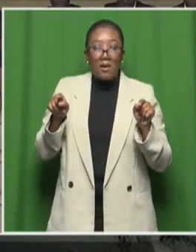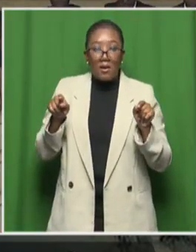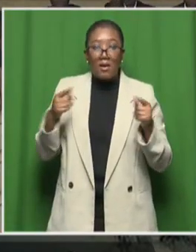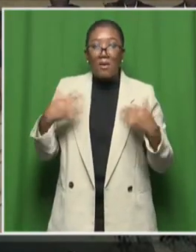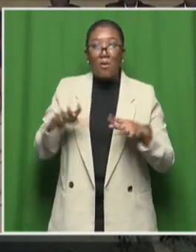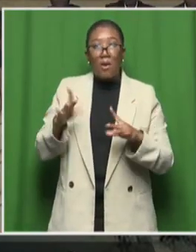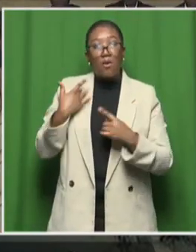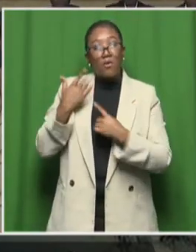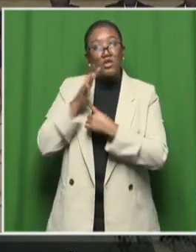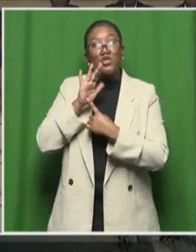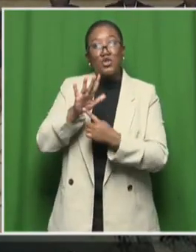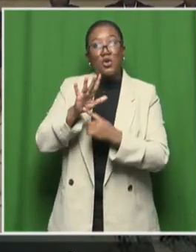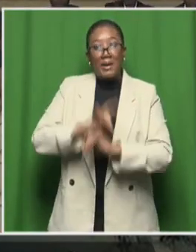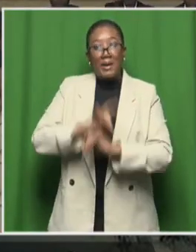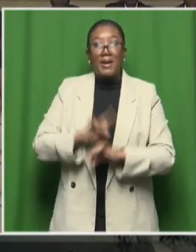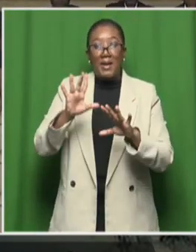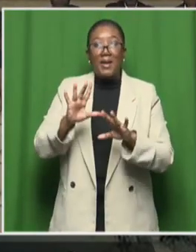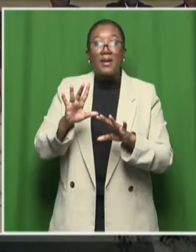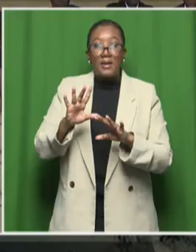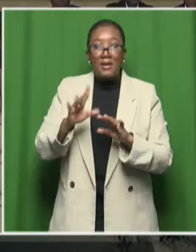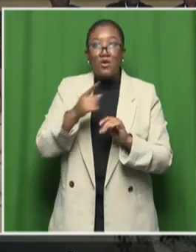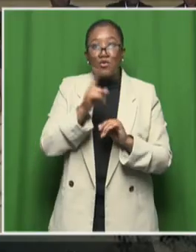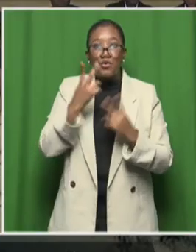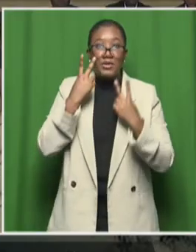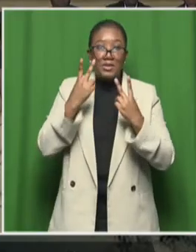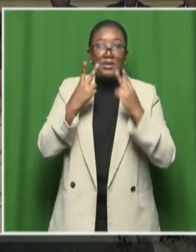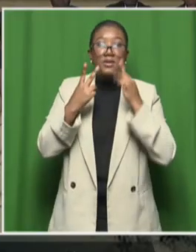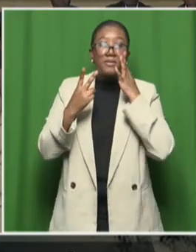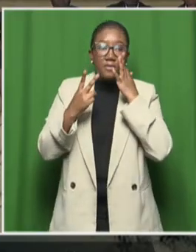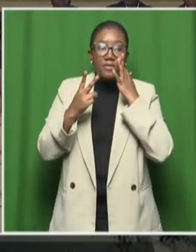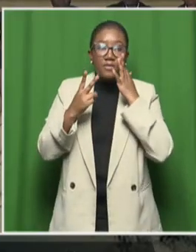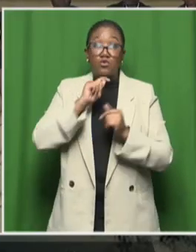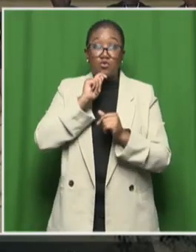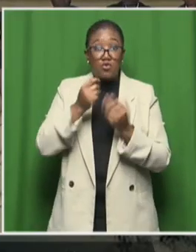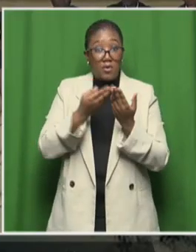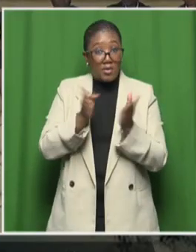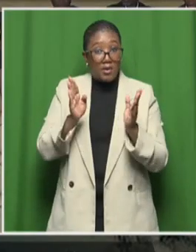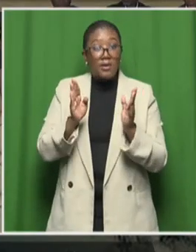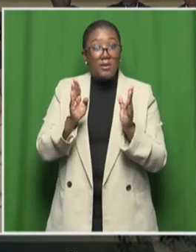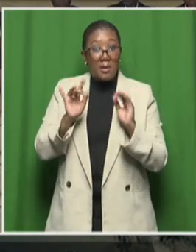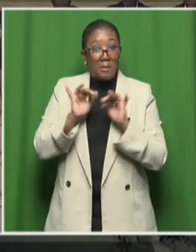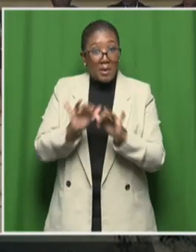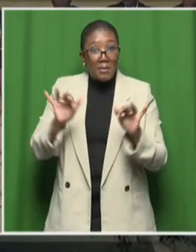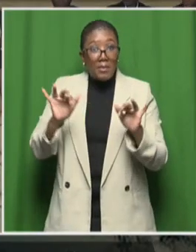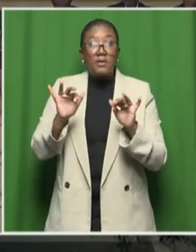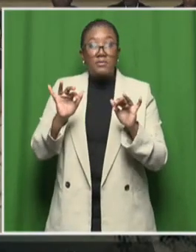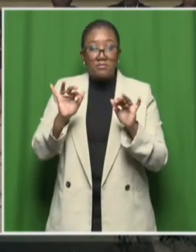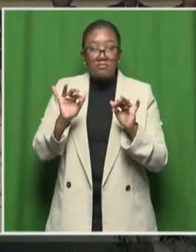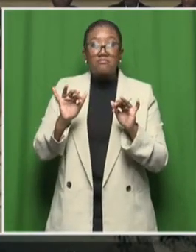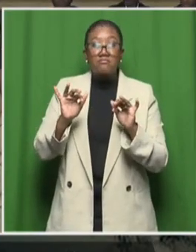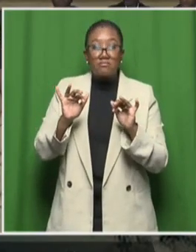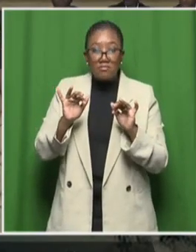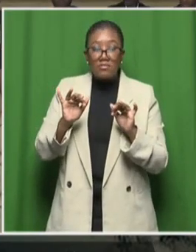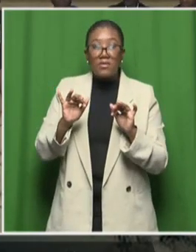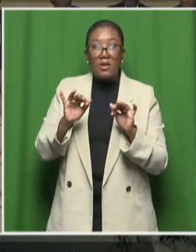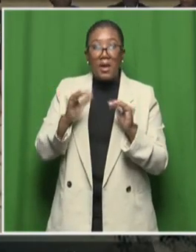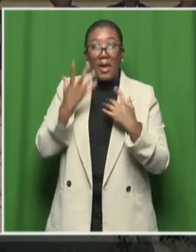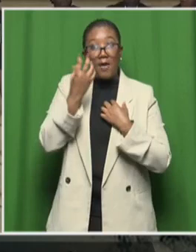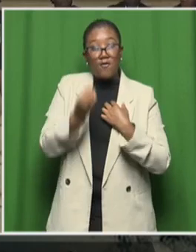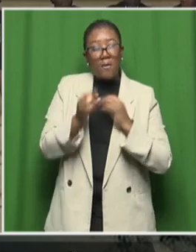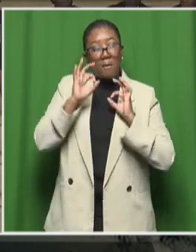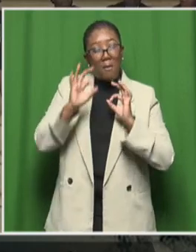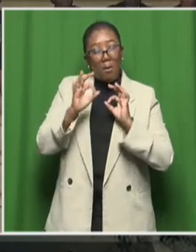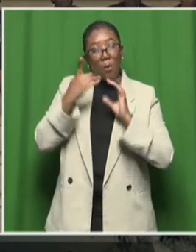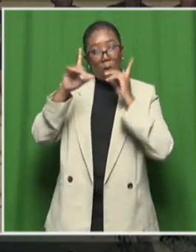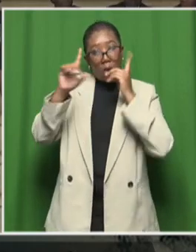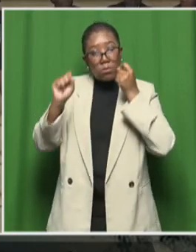explicitly pointing it out, you would see that these are the people, this is the kind of a generation that had a particular mission.